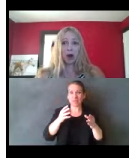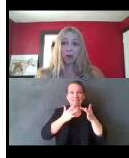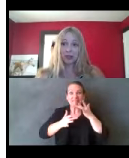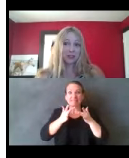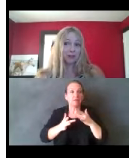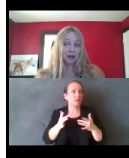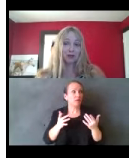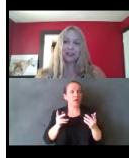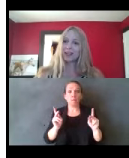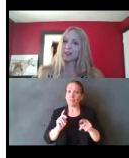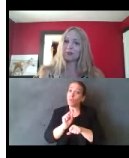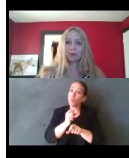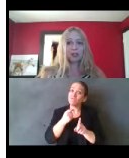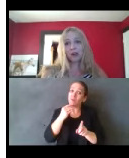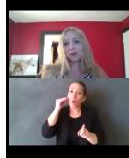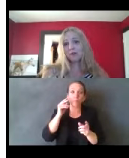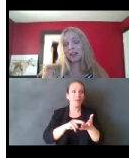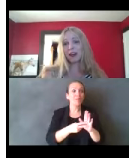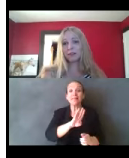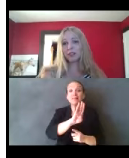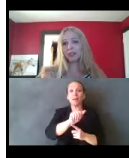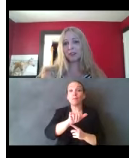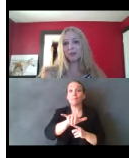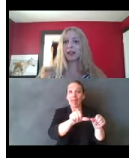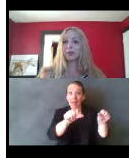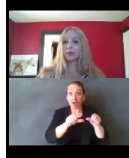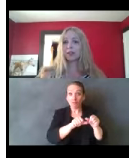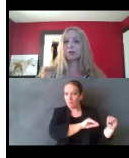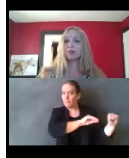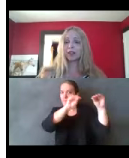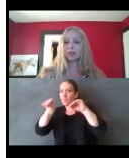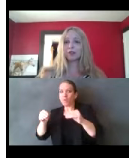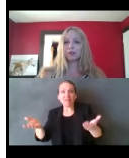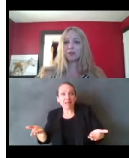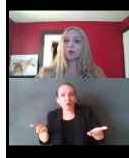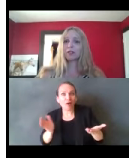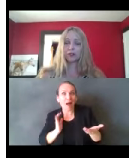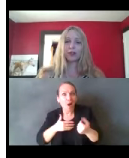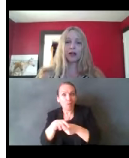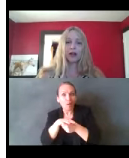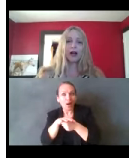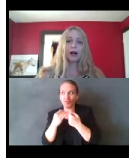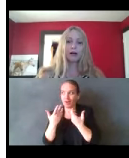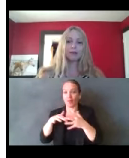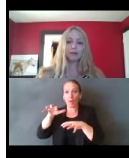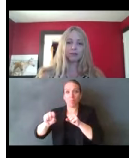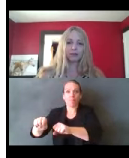work from home because of COVID. So it's much harder to find housing. And so that can be a huge financial stressor